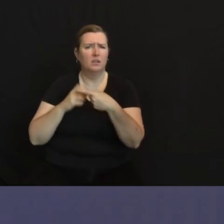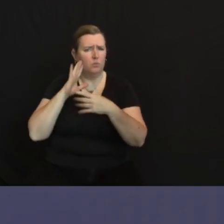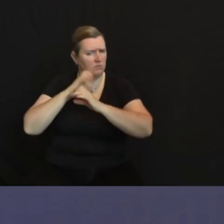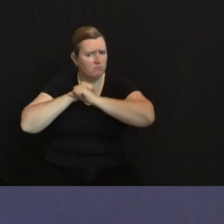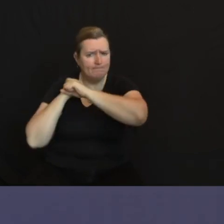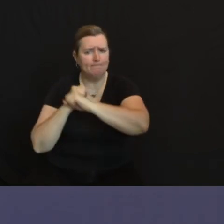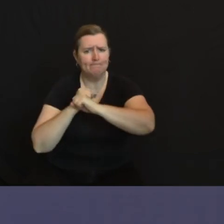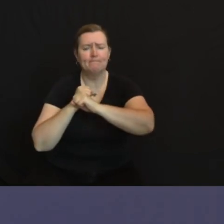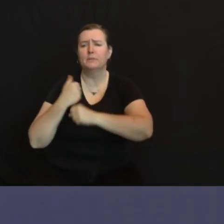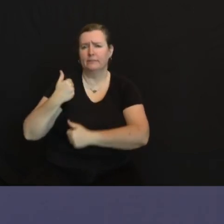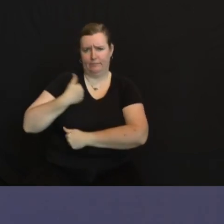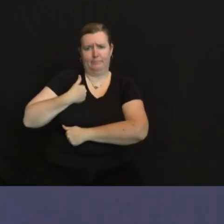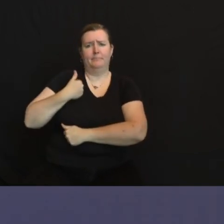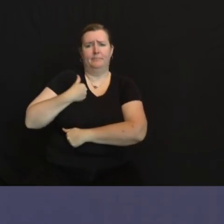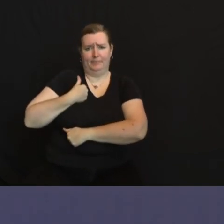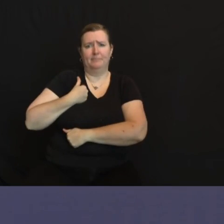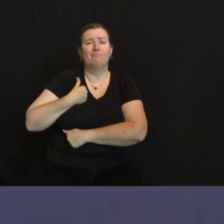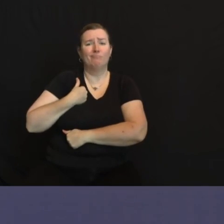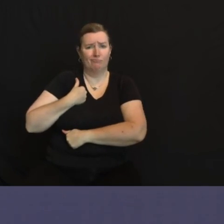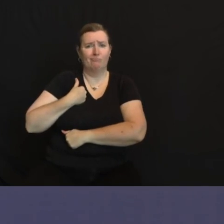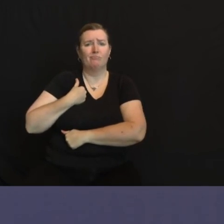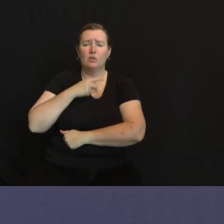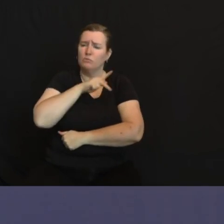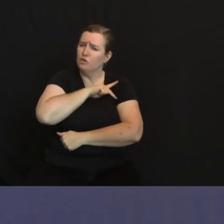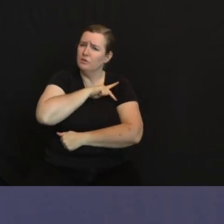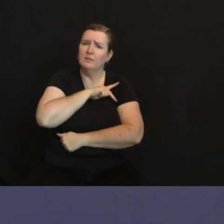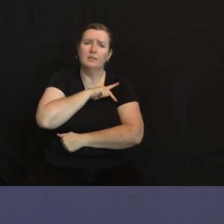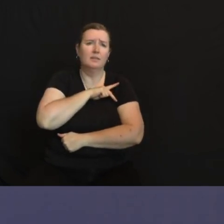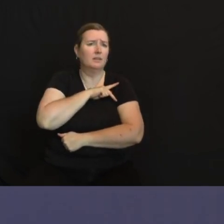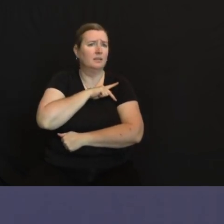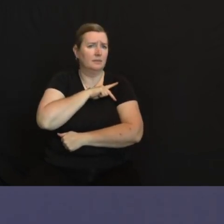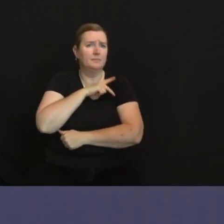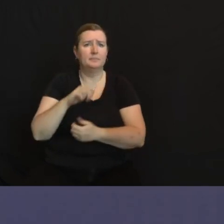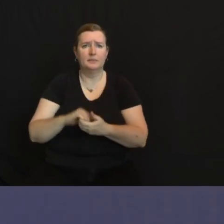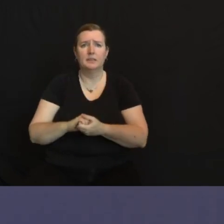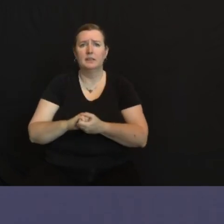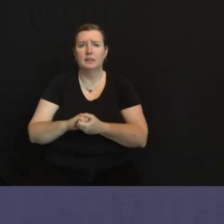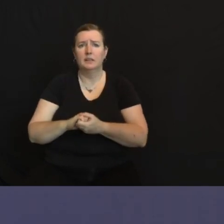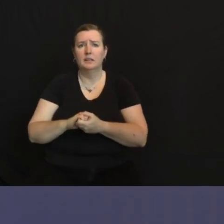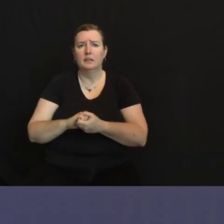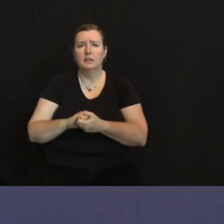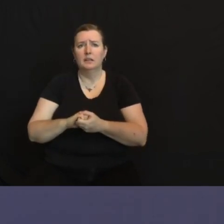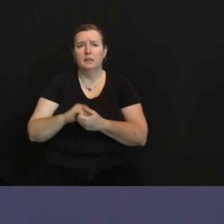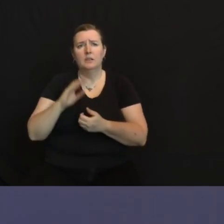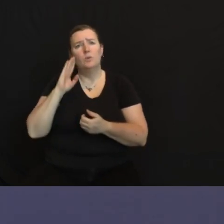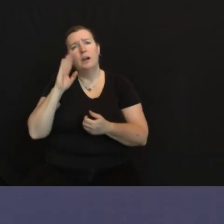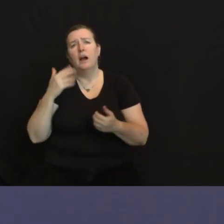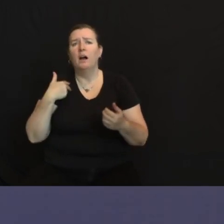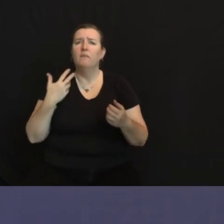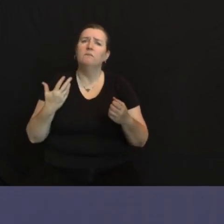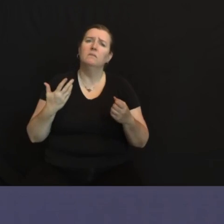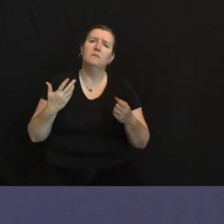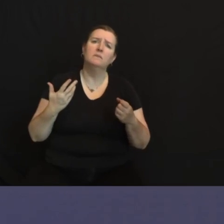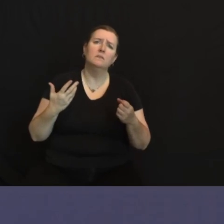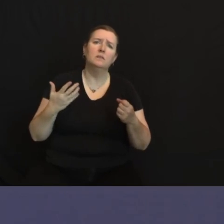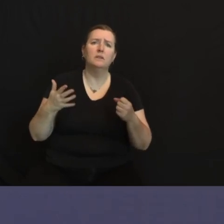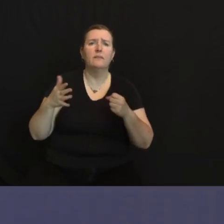care of our veterans. And as we've said many times before, there will be a full accounting to get to the bottom of what